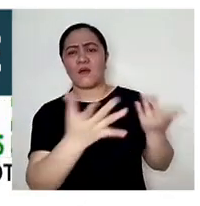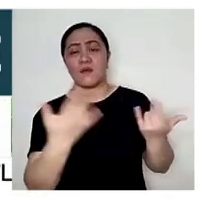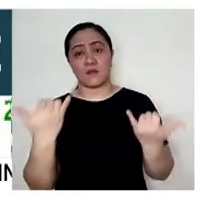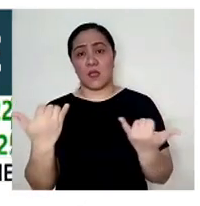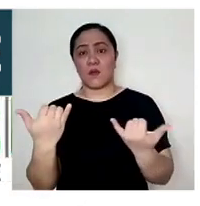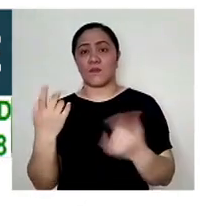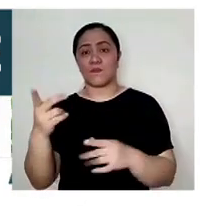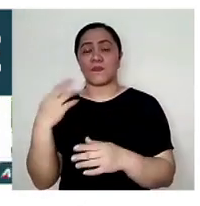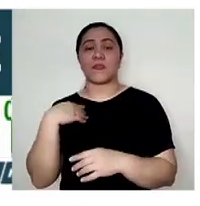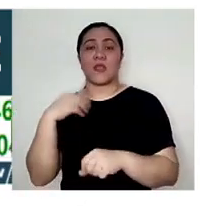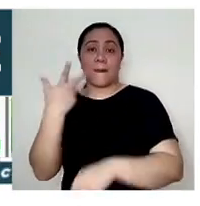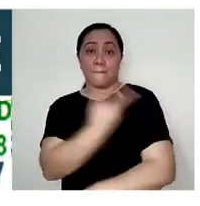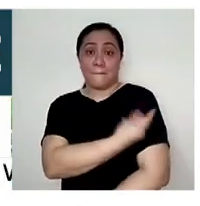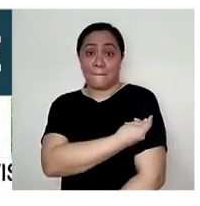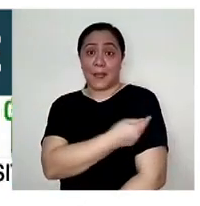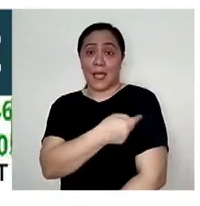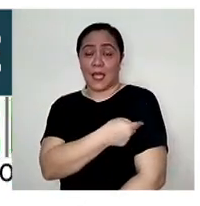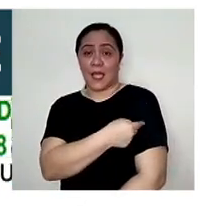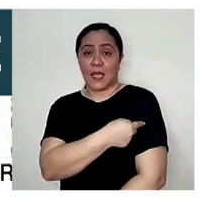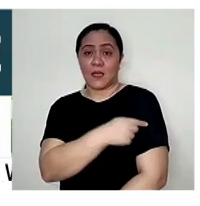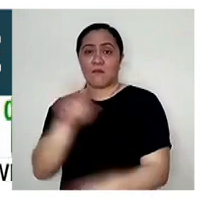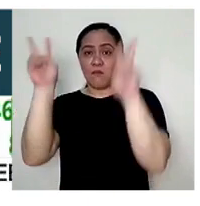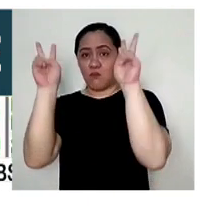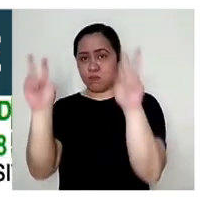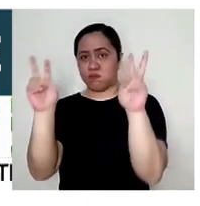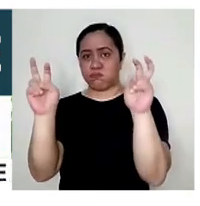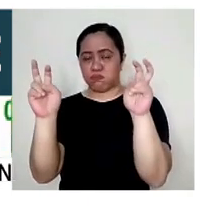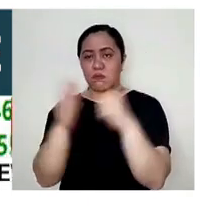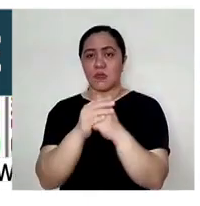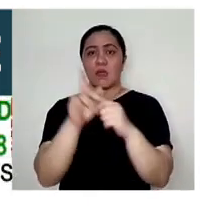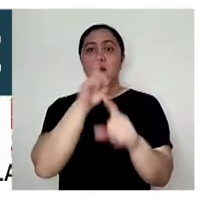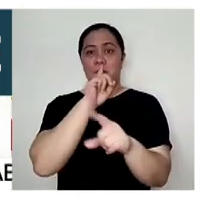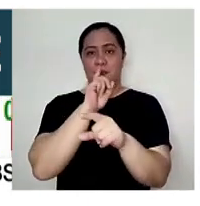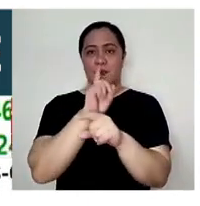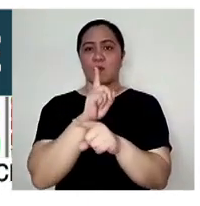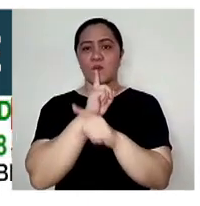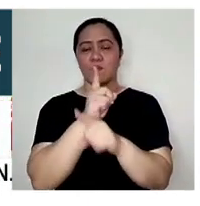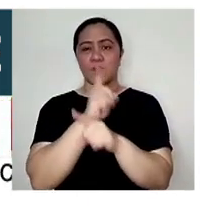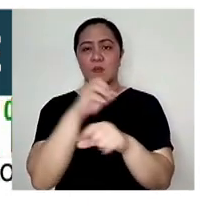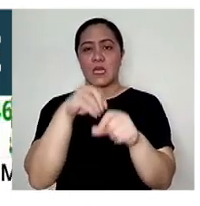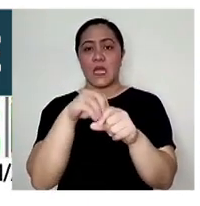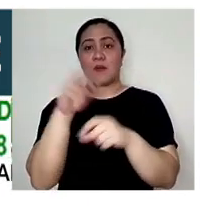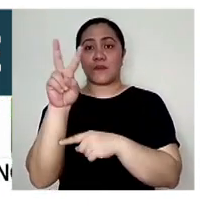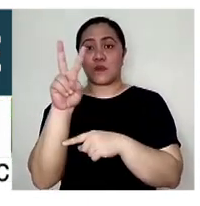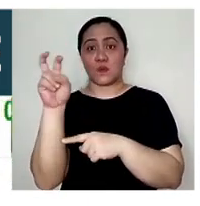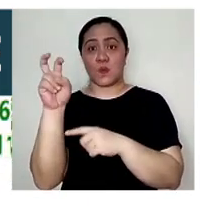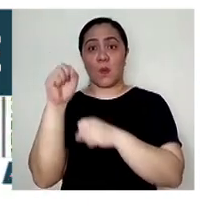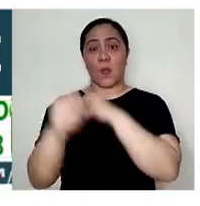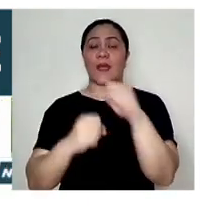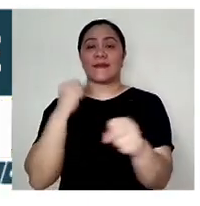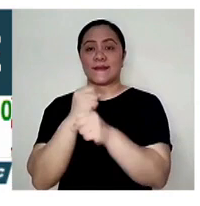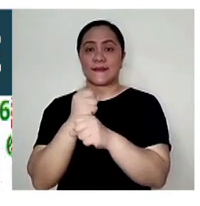becoming the hot issue. Because indeed, we all know that 200 years of vaccination